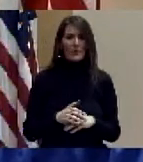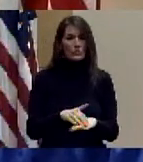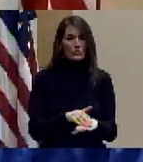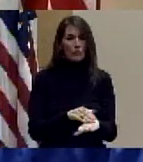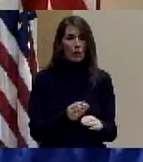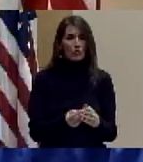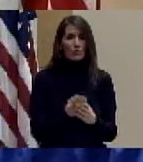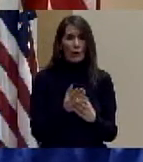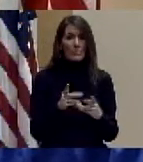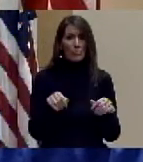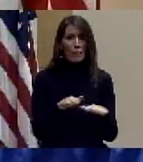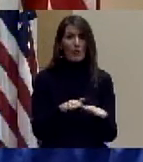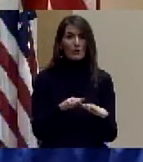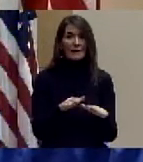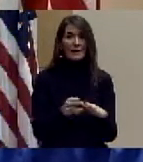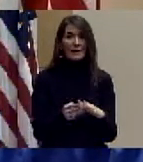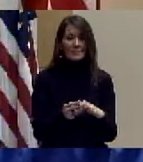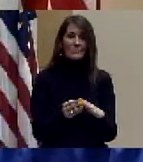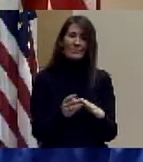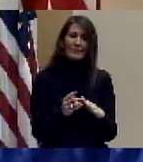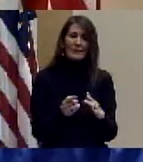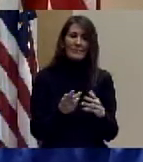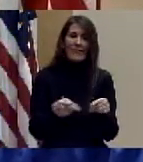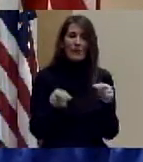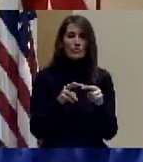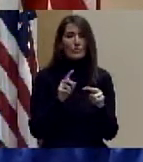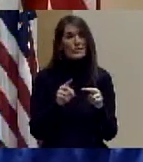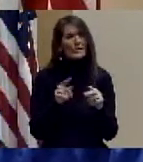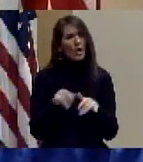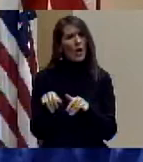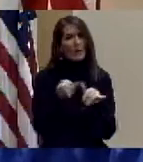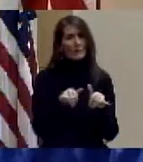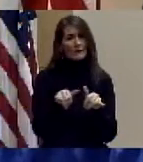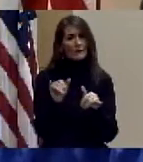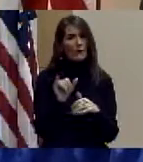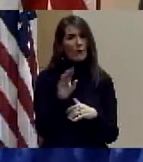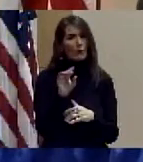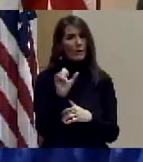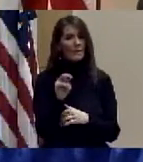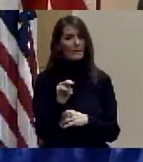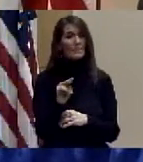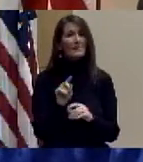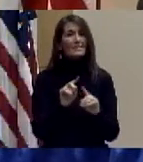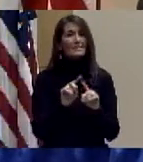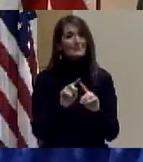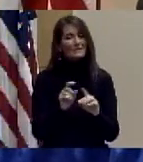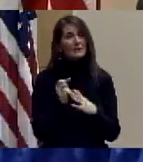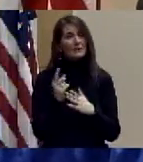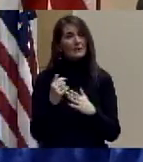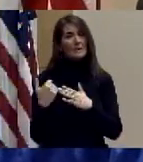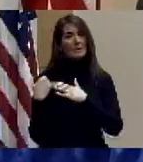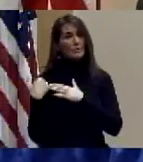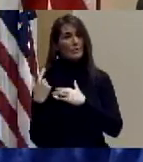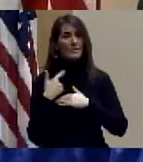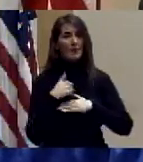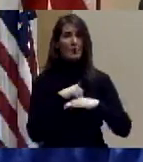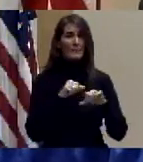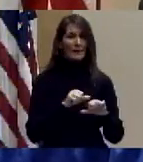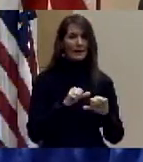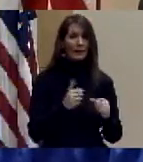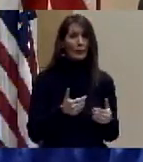Slow-growing property tax bases are common in inner-ring suburbs like Brighton, but they do burden our ability to continue to